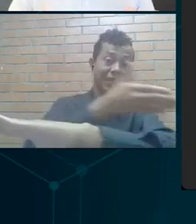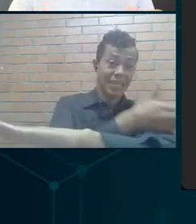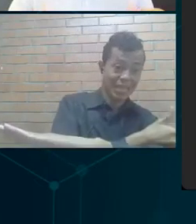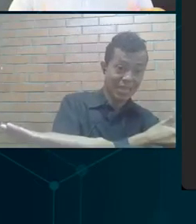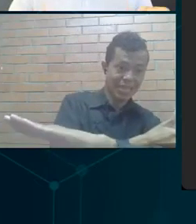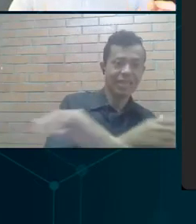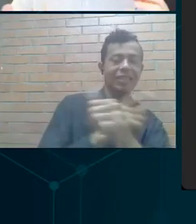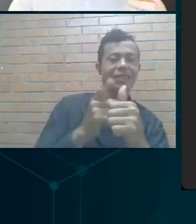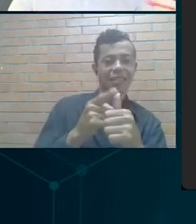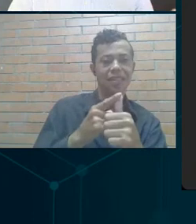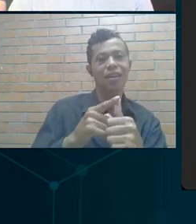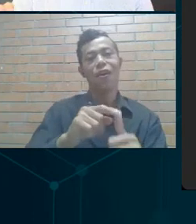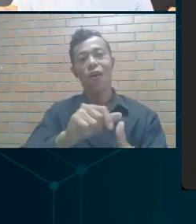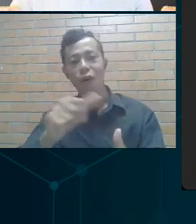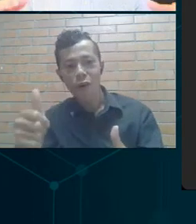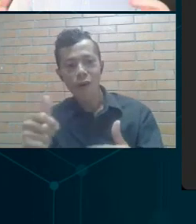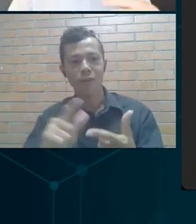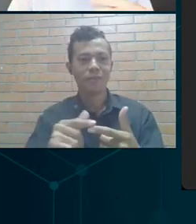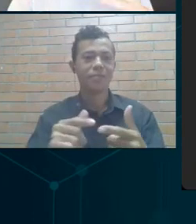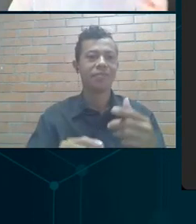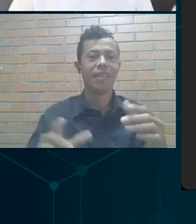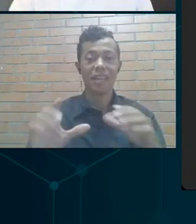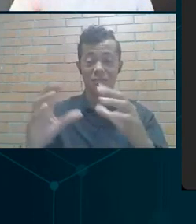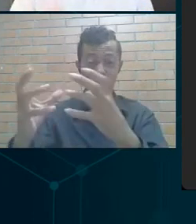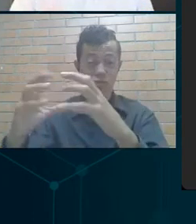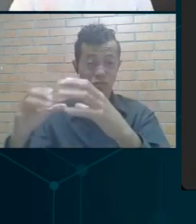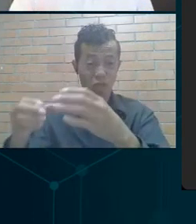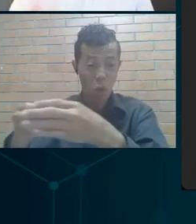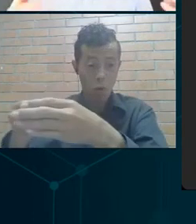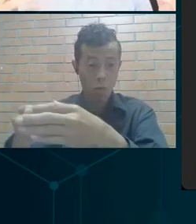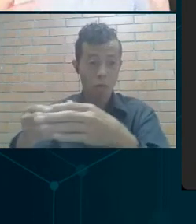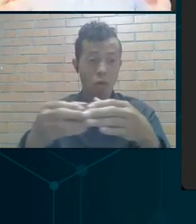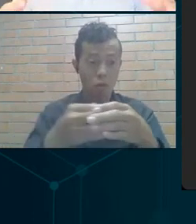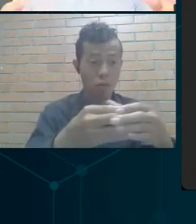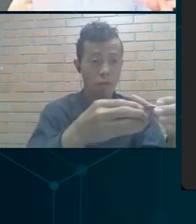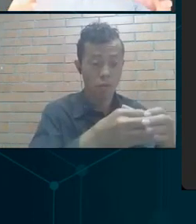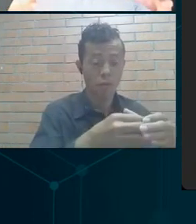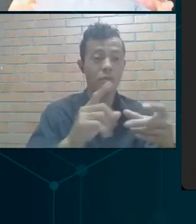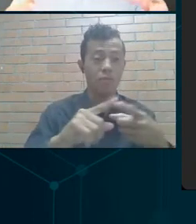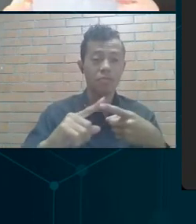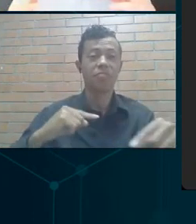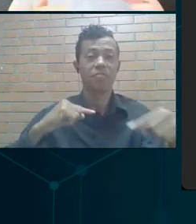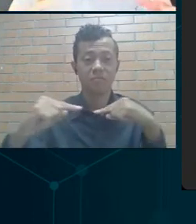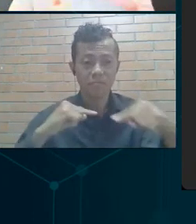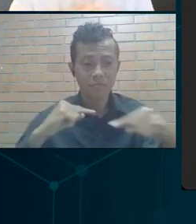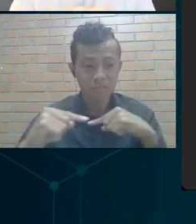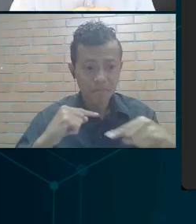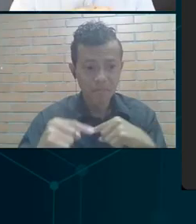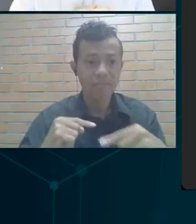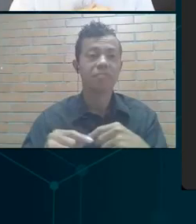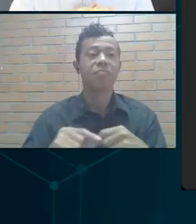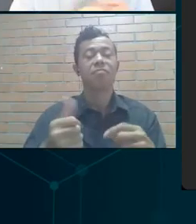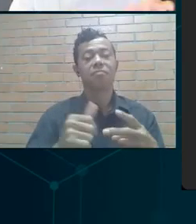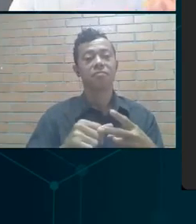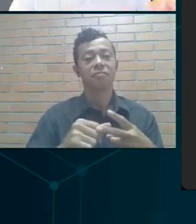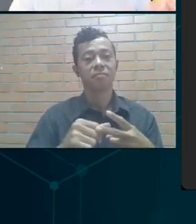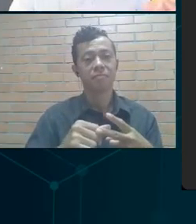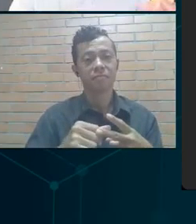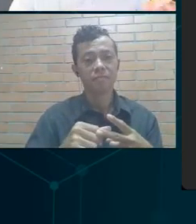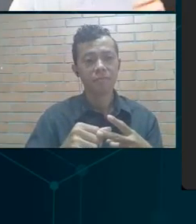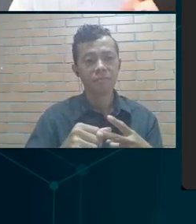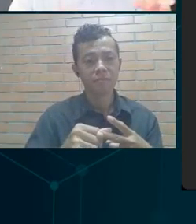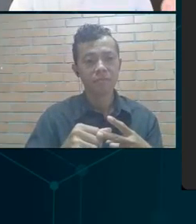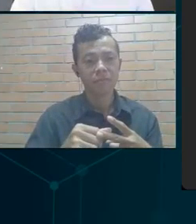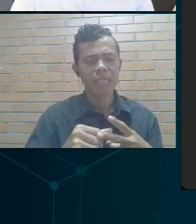that made this possible, the coordination of South America, North America, and so on, had a number of exchanges. And so in